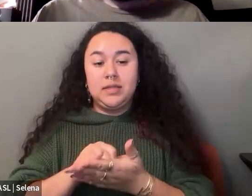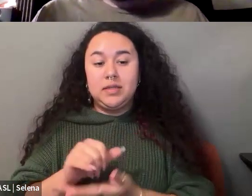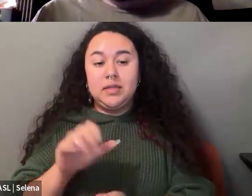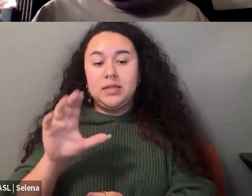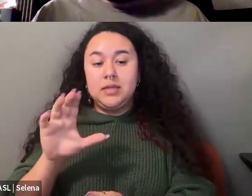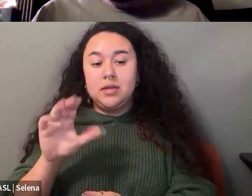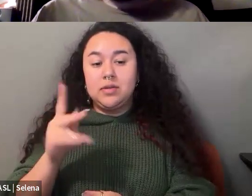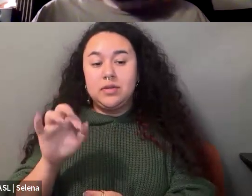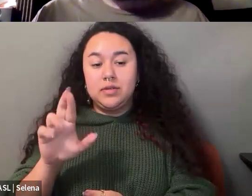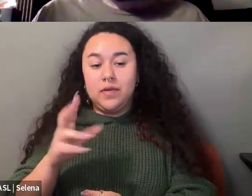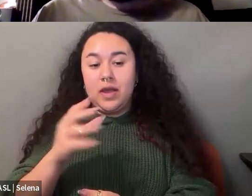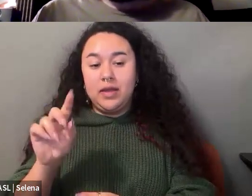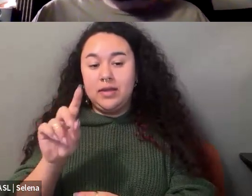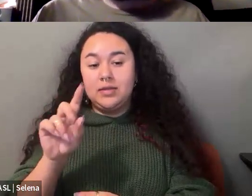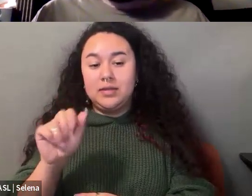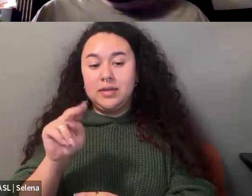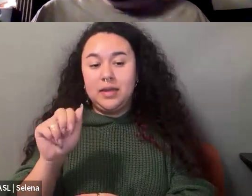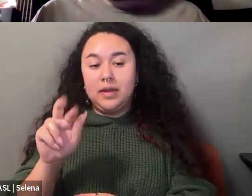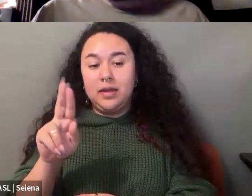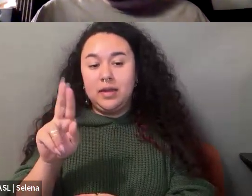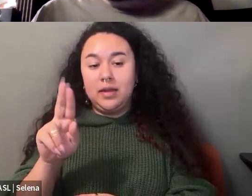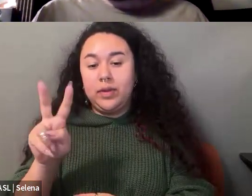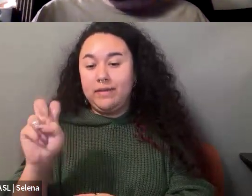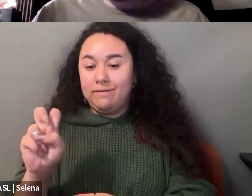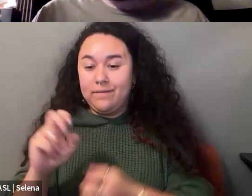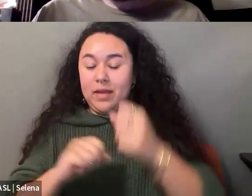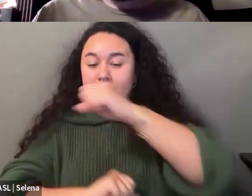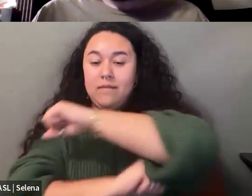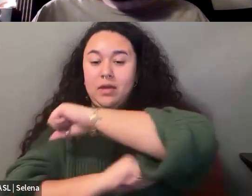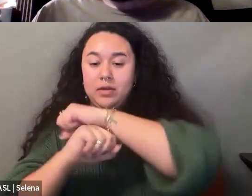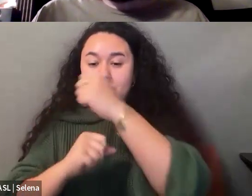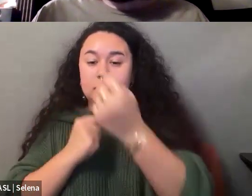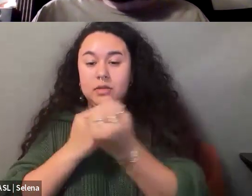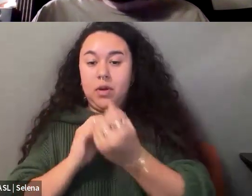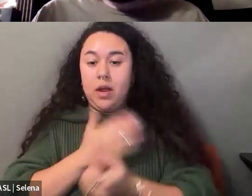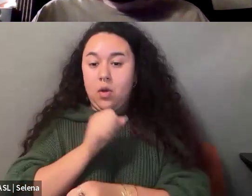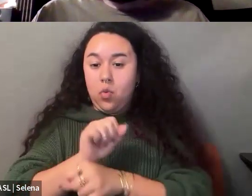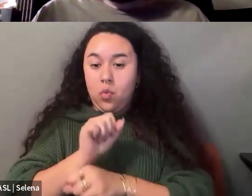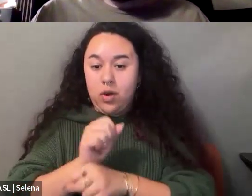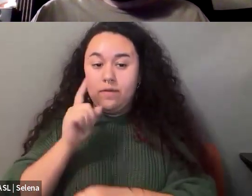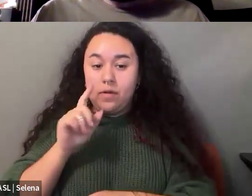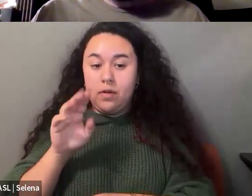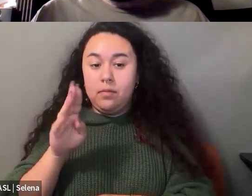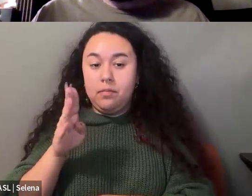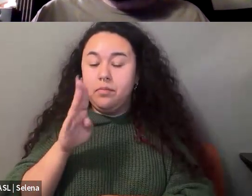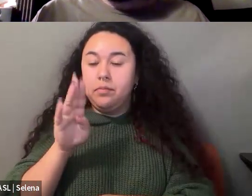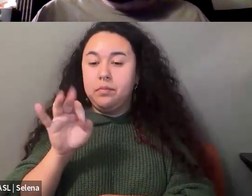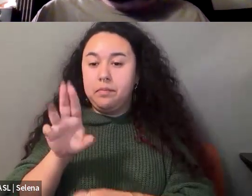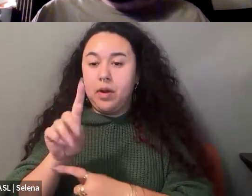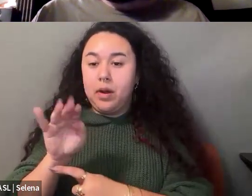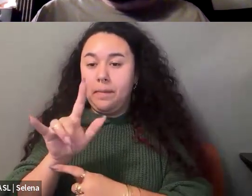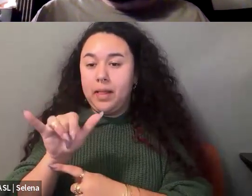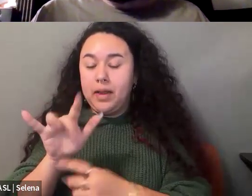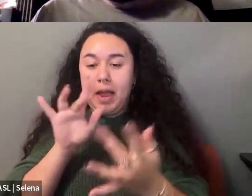Christopher and Dana Reeve Foundation have supported our work, in particular for the Birdability Outreach